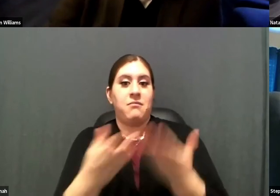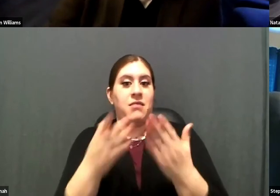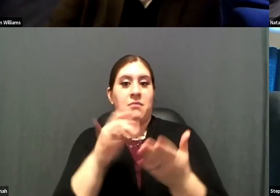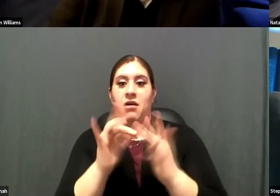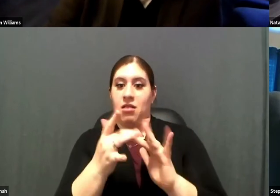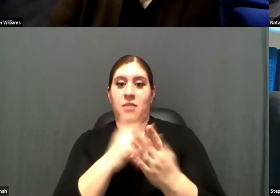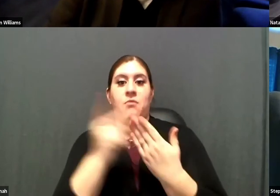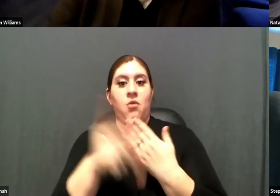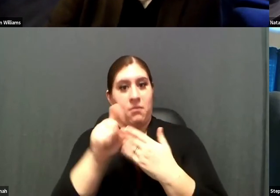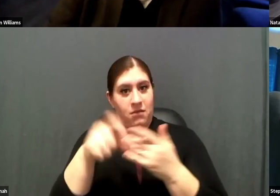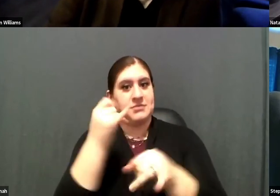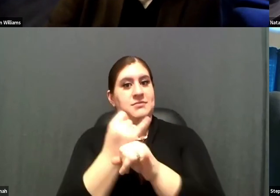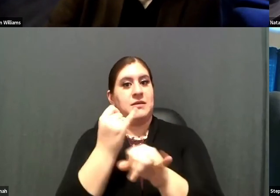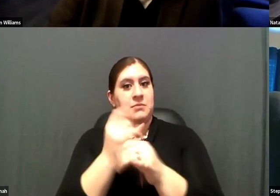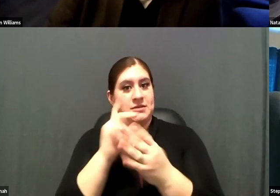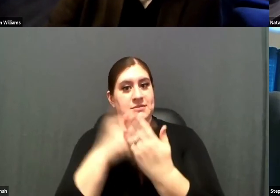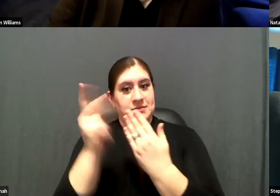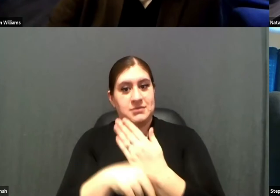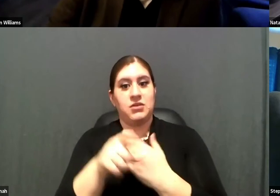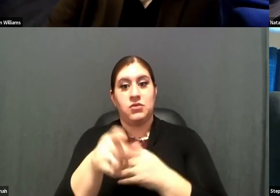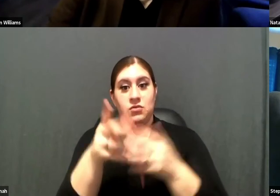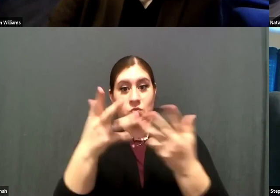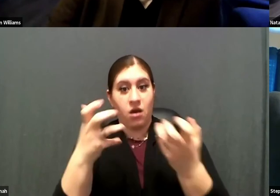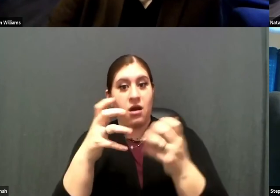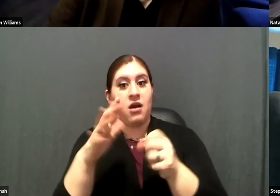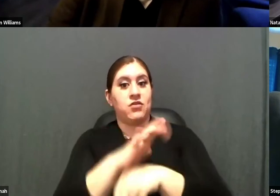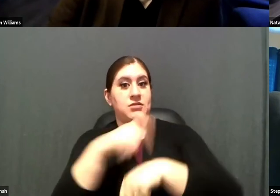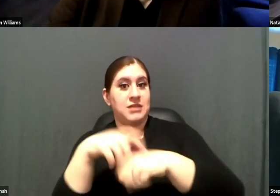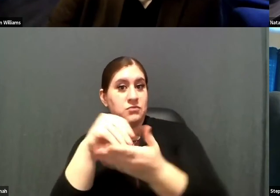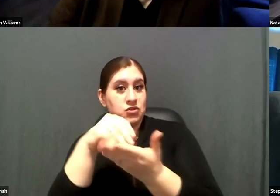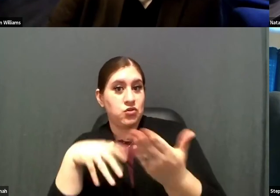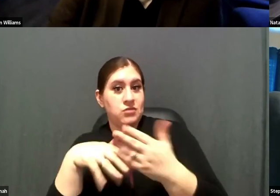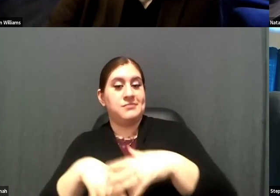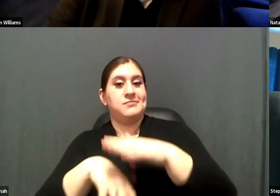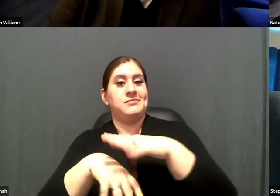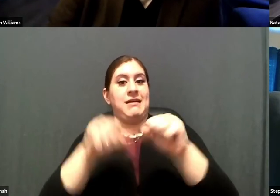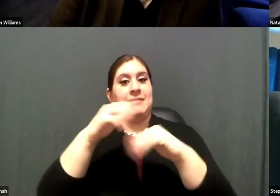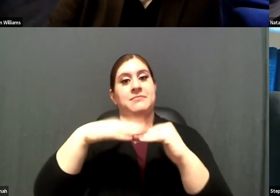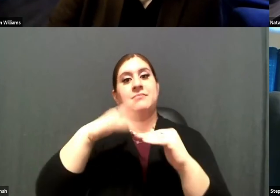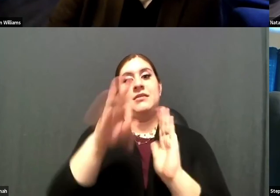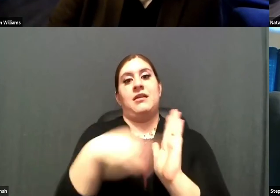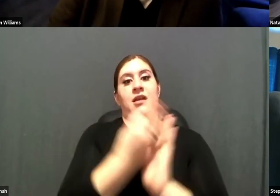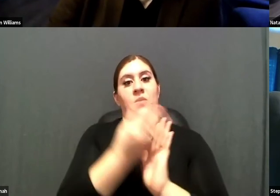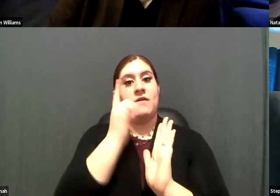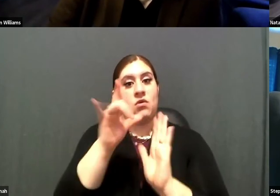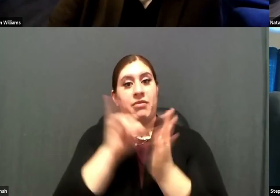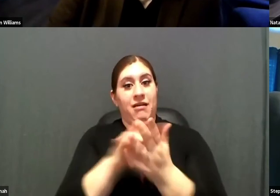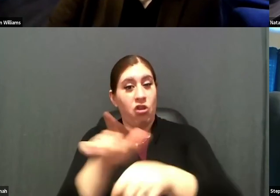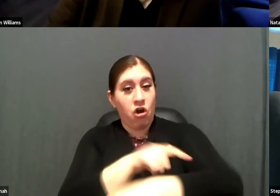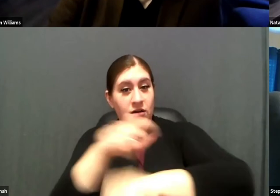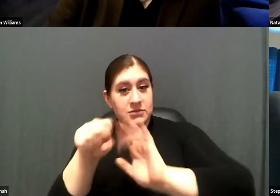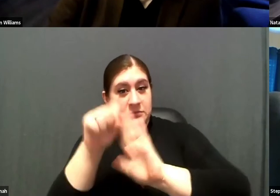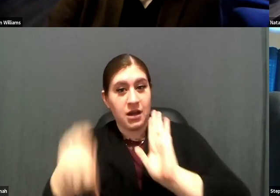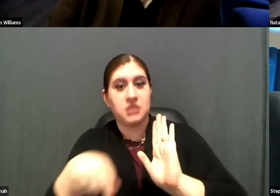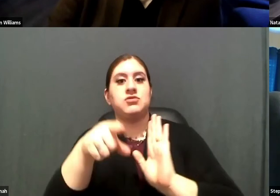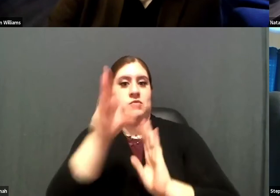It has to be an on-campus program. And you plan on being a full-time student taking at least 9 hours for the long semesters, then you would